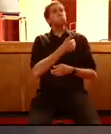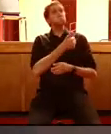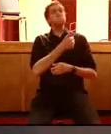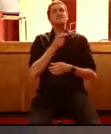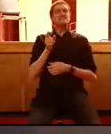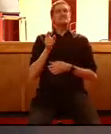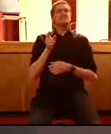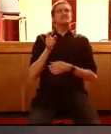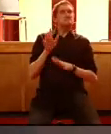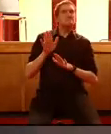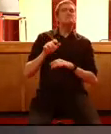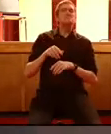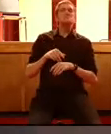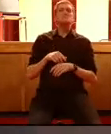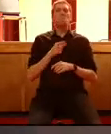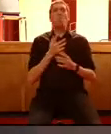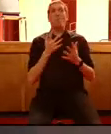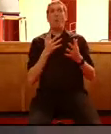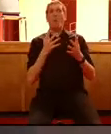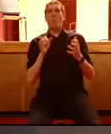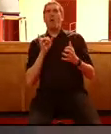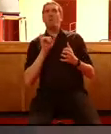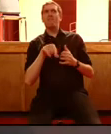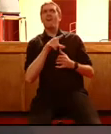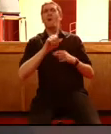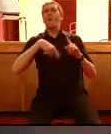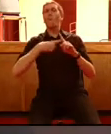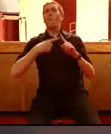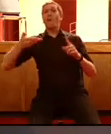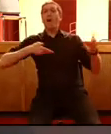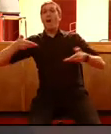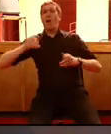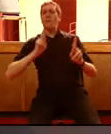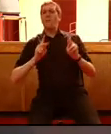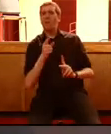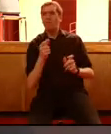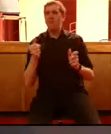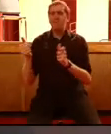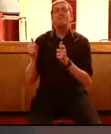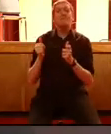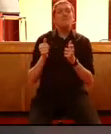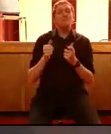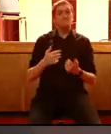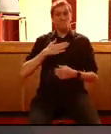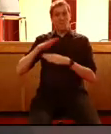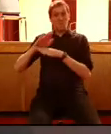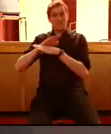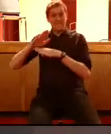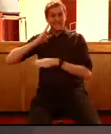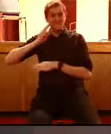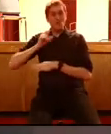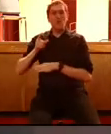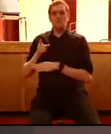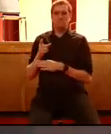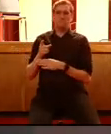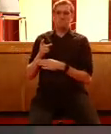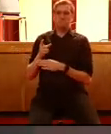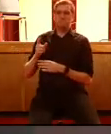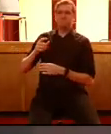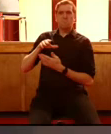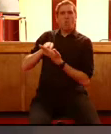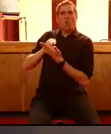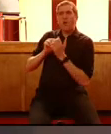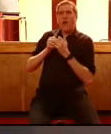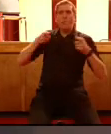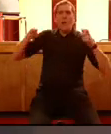the things that you would look for in people as you hire. My business experience, I definitely gained management skills,